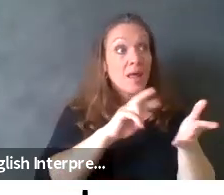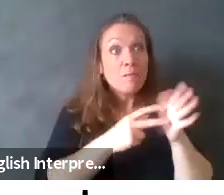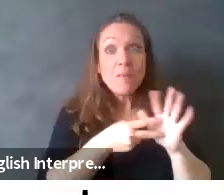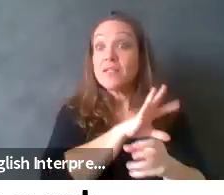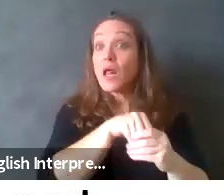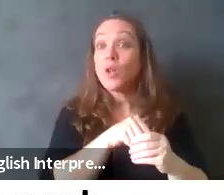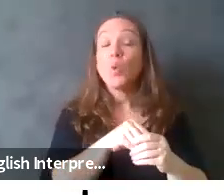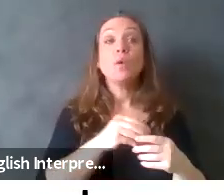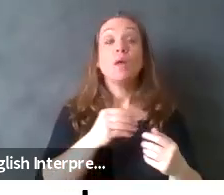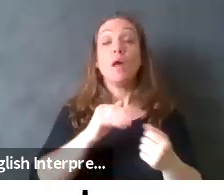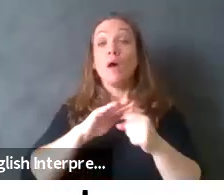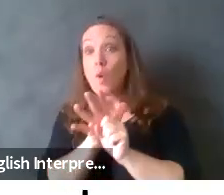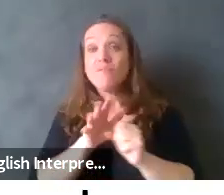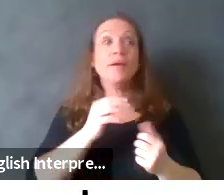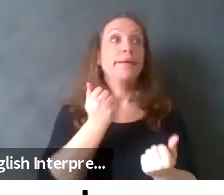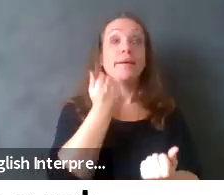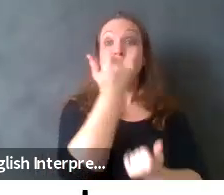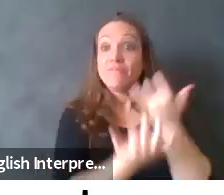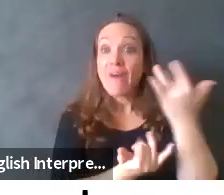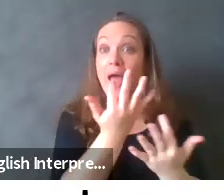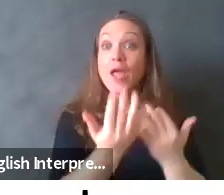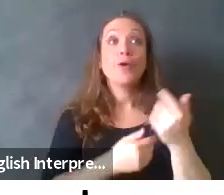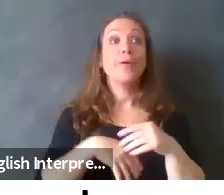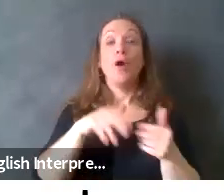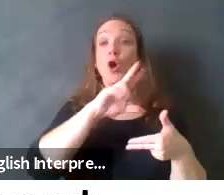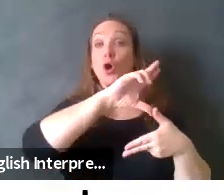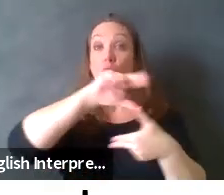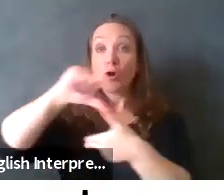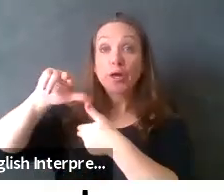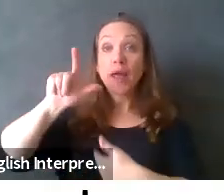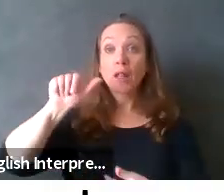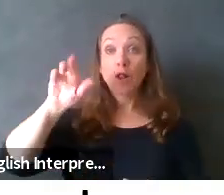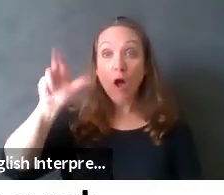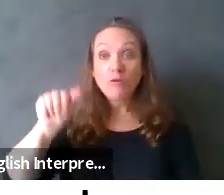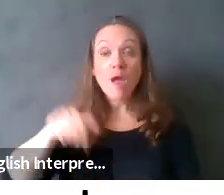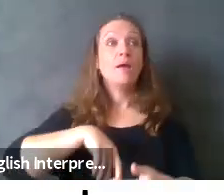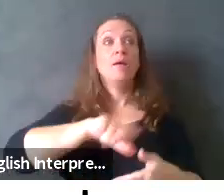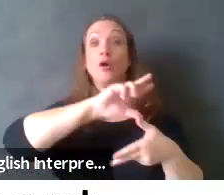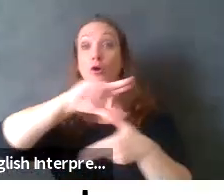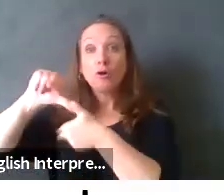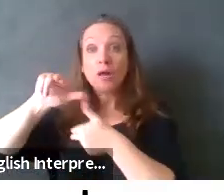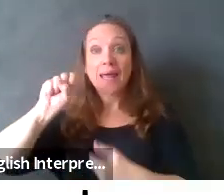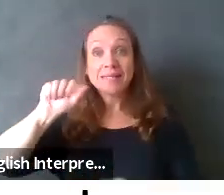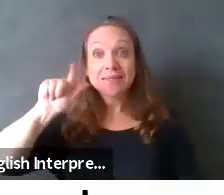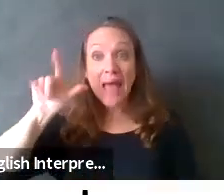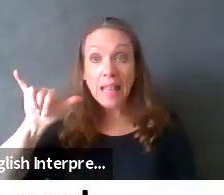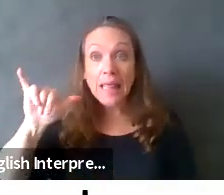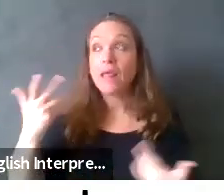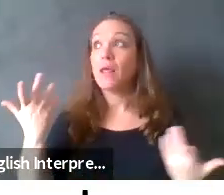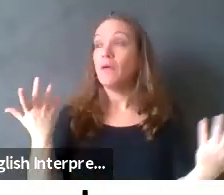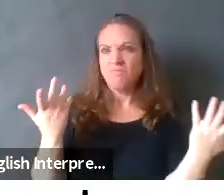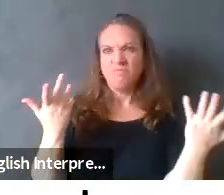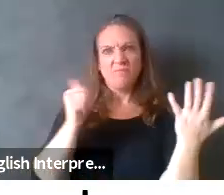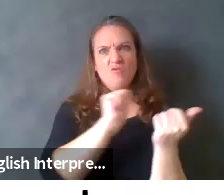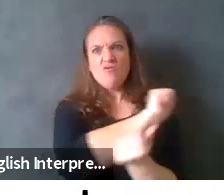in California, from Hurricane Laura and Hurricane Sally, and all of the